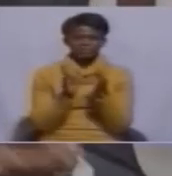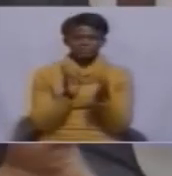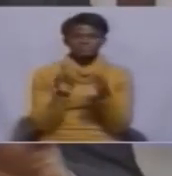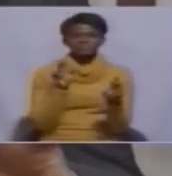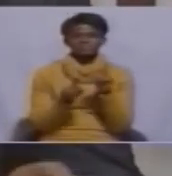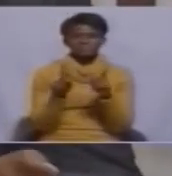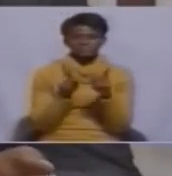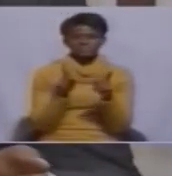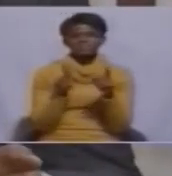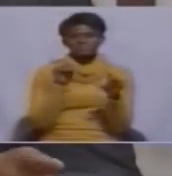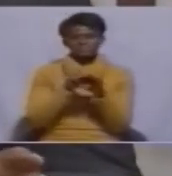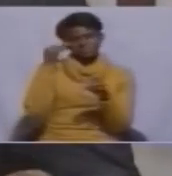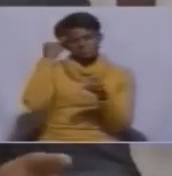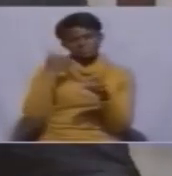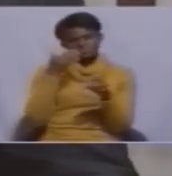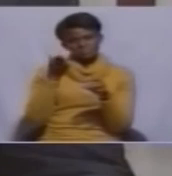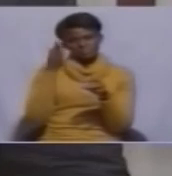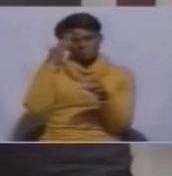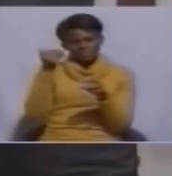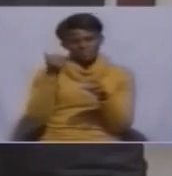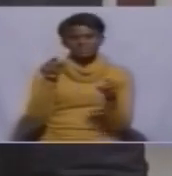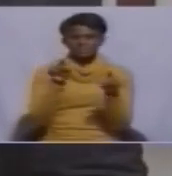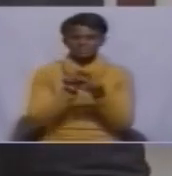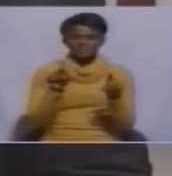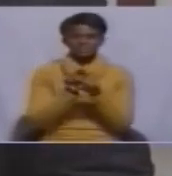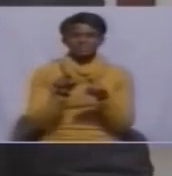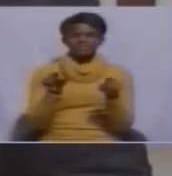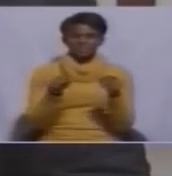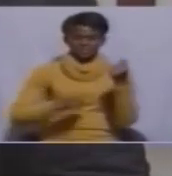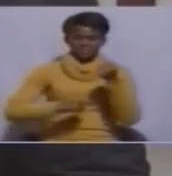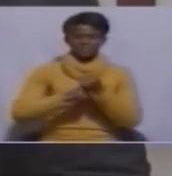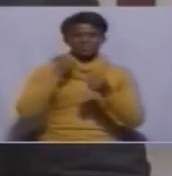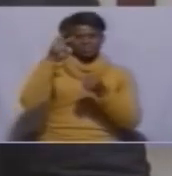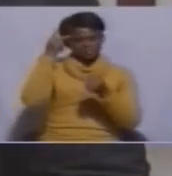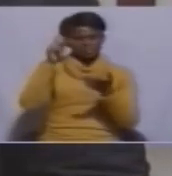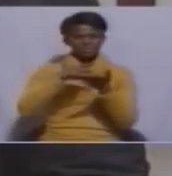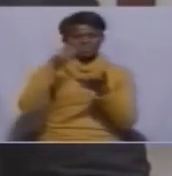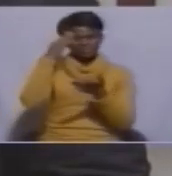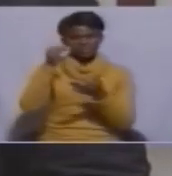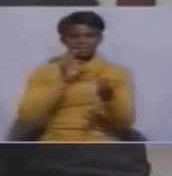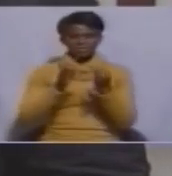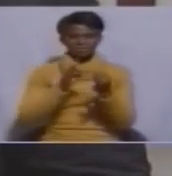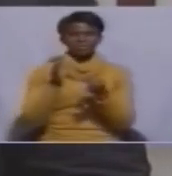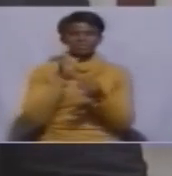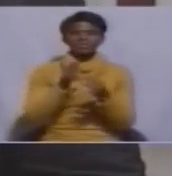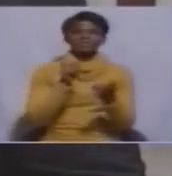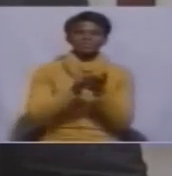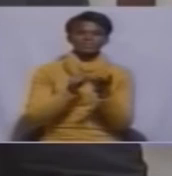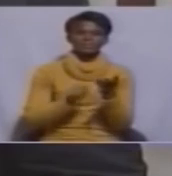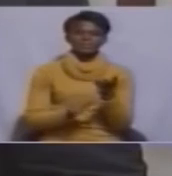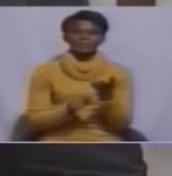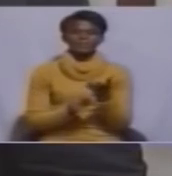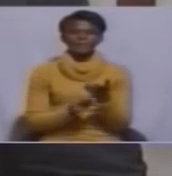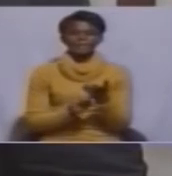people will be of a view that maybe why should we, like you're saying, why should we fund political parties? If they're going to if we're going to entrust them with